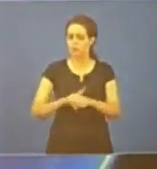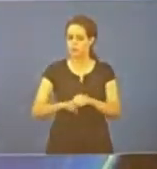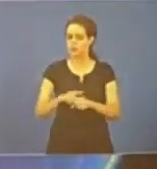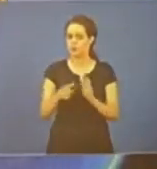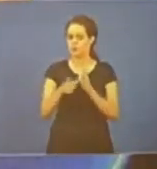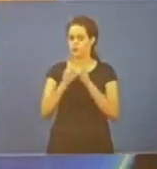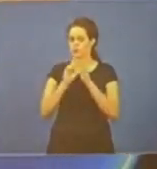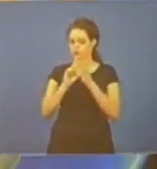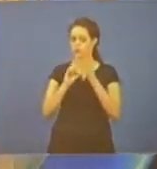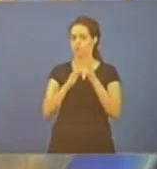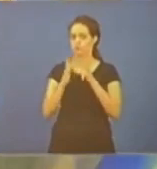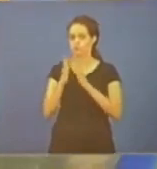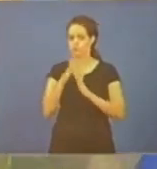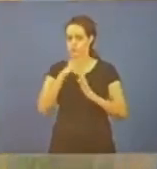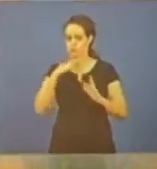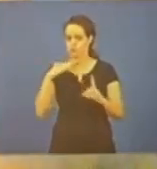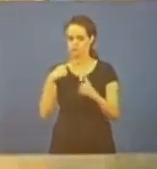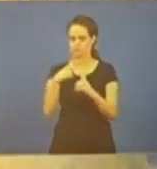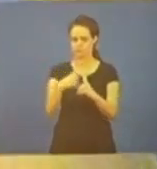Calvary.